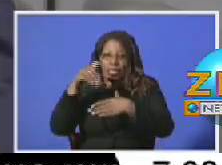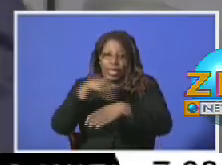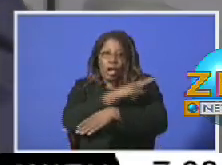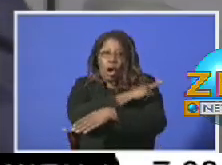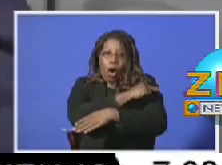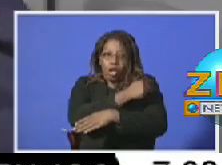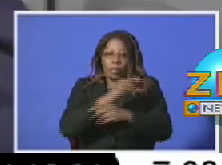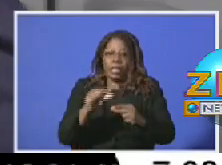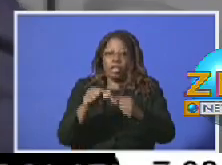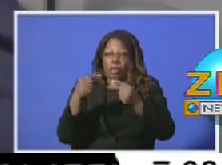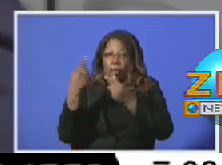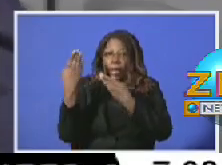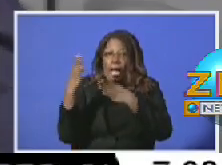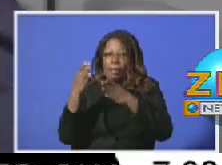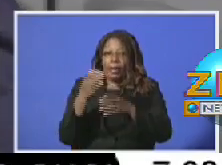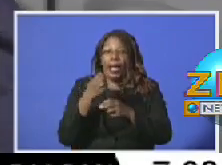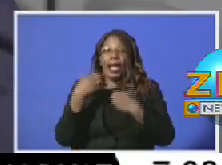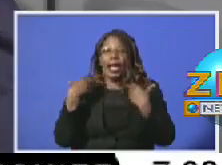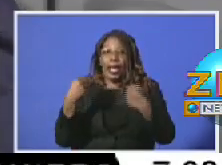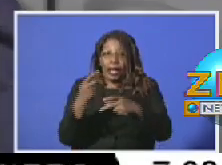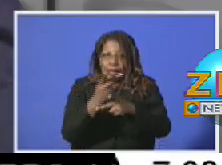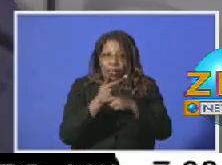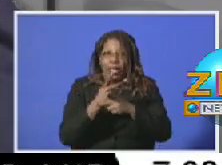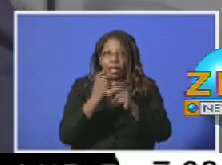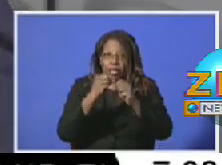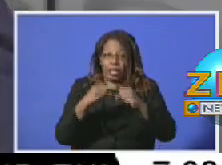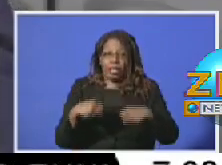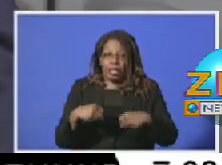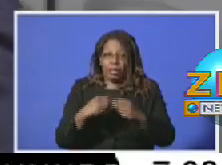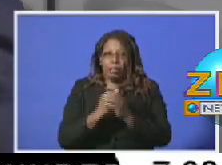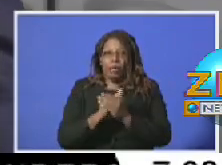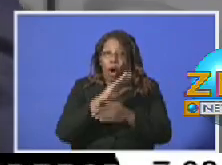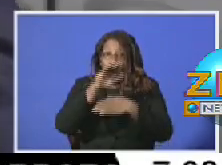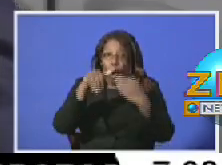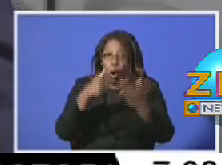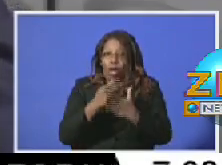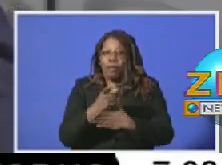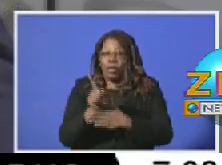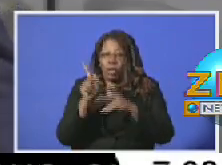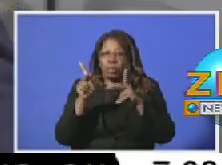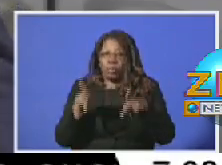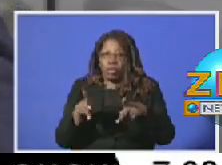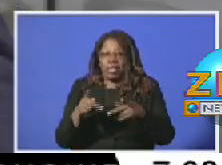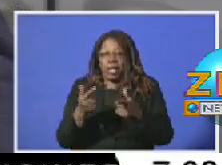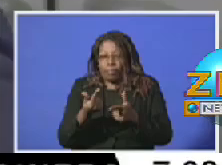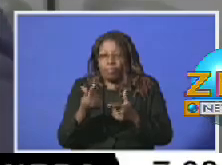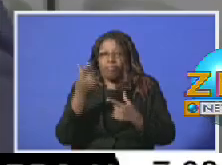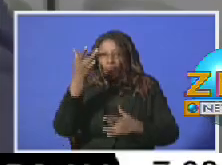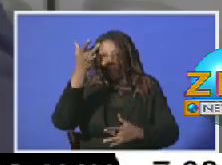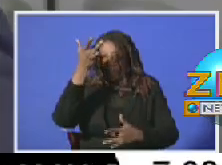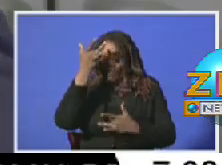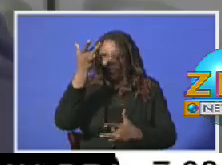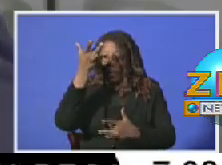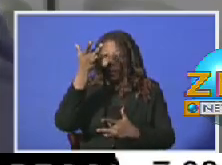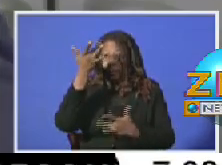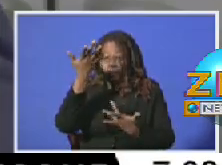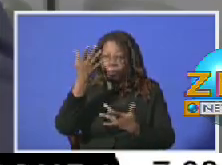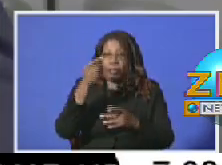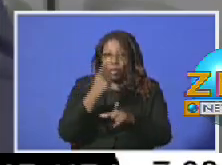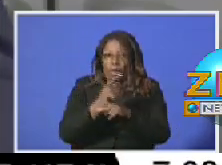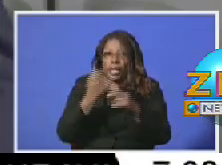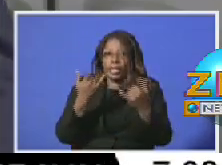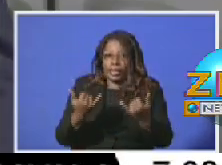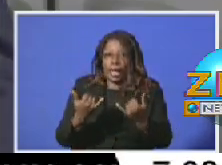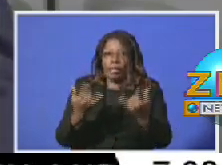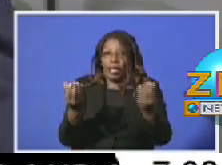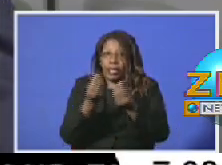hospitalized in Grand Bahama's healthcare system. All of those patients are moderately ill, and at this time, there